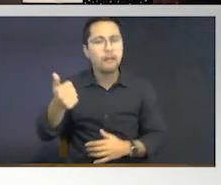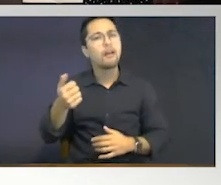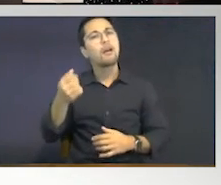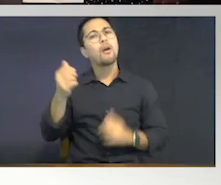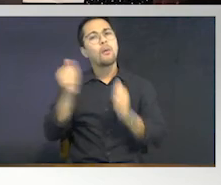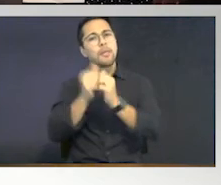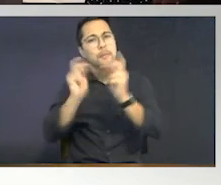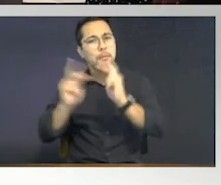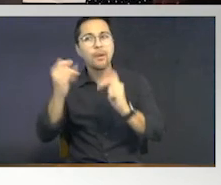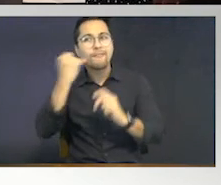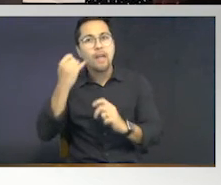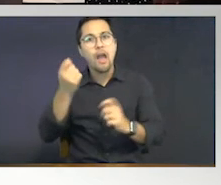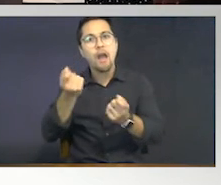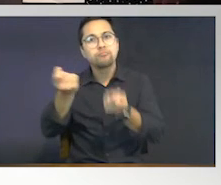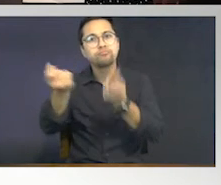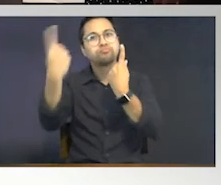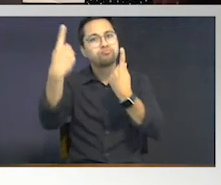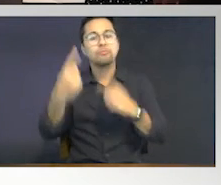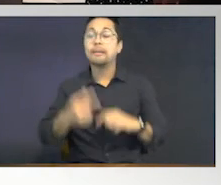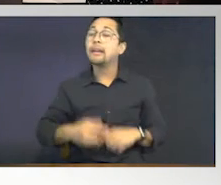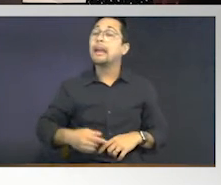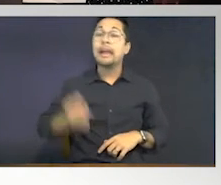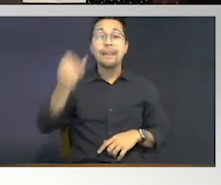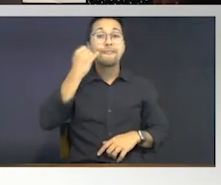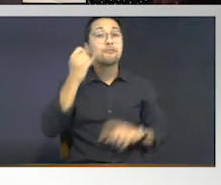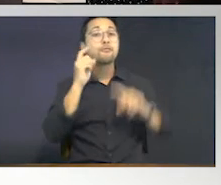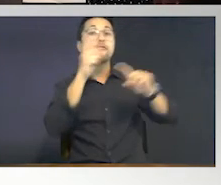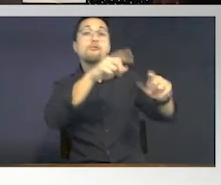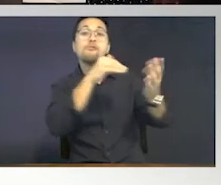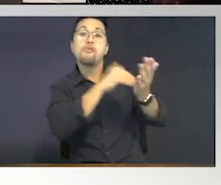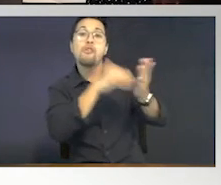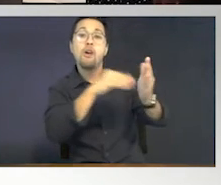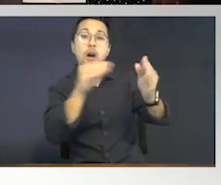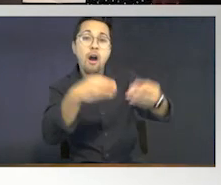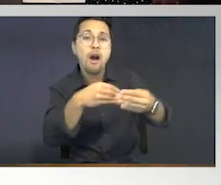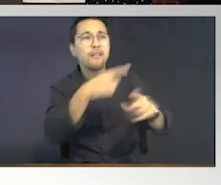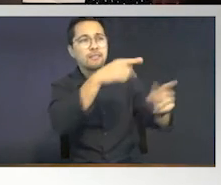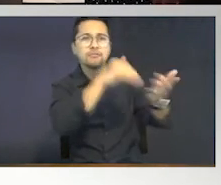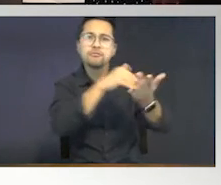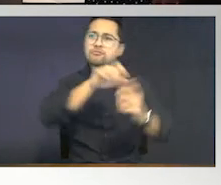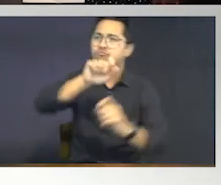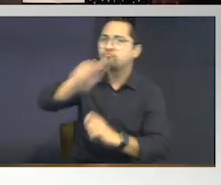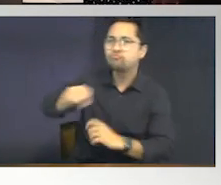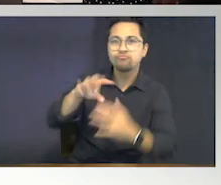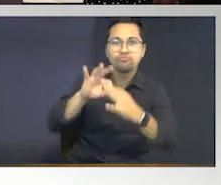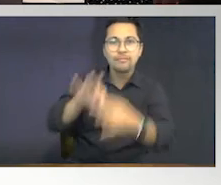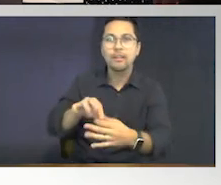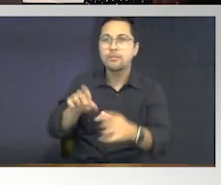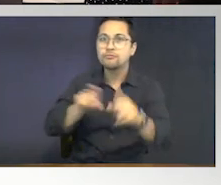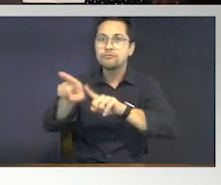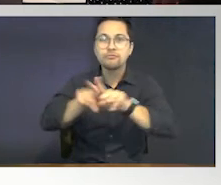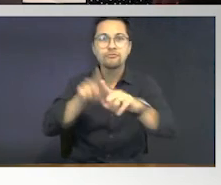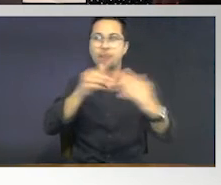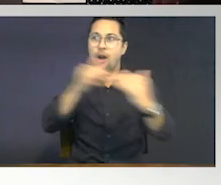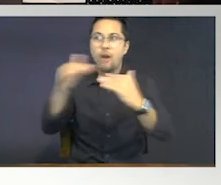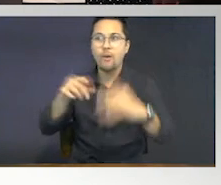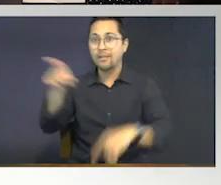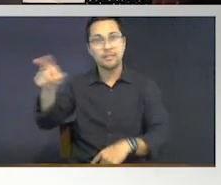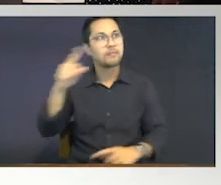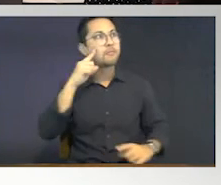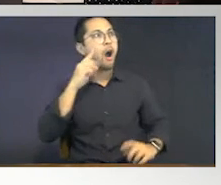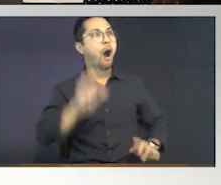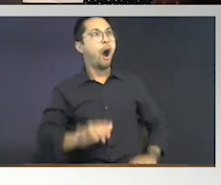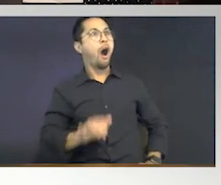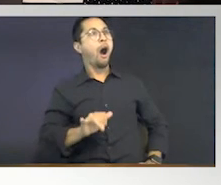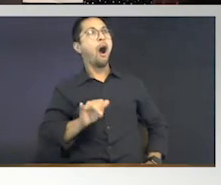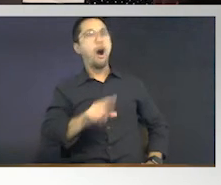understood. When you walk in that doctor's office and, the doctor asks him about Star Wars, his eyes light up like, hey, you know